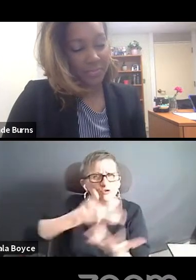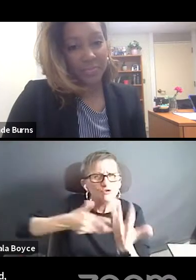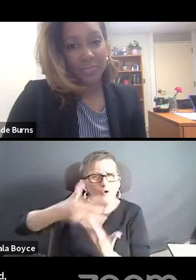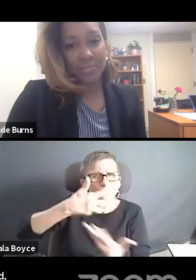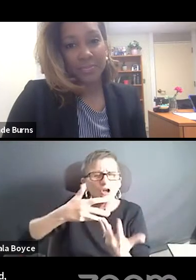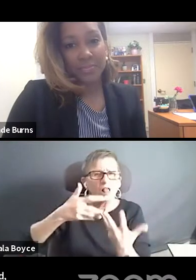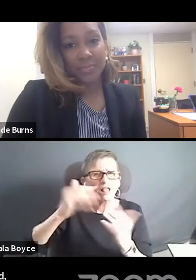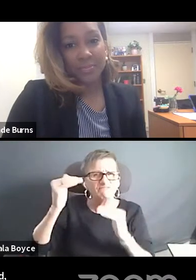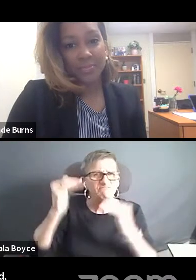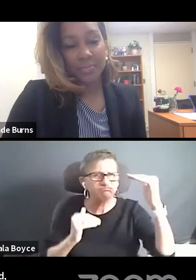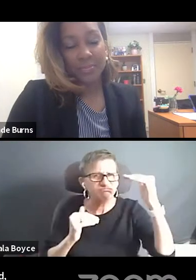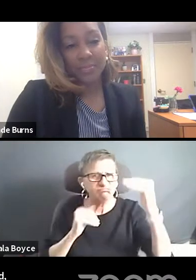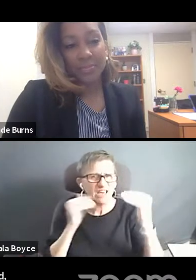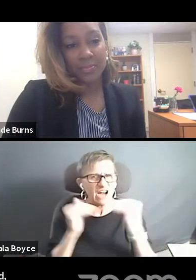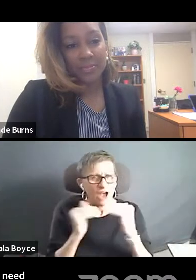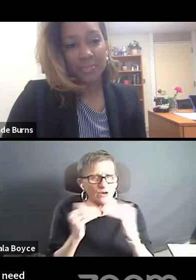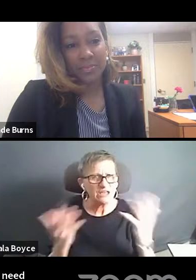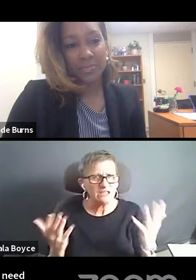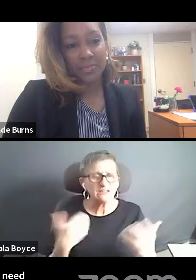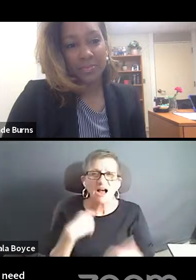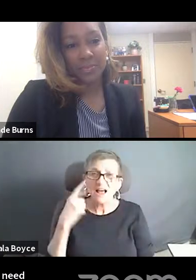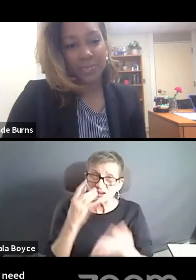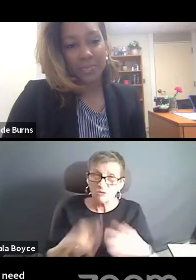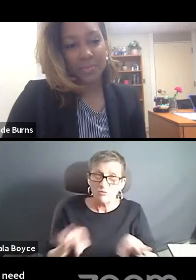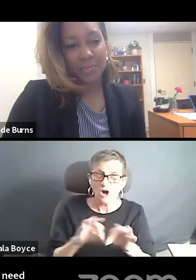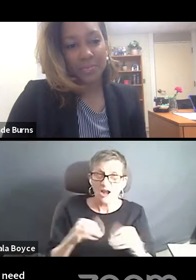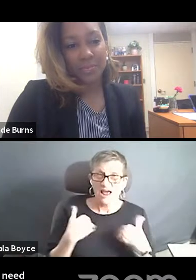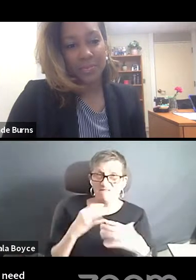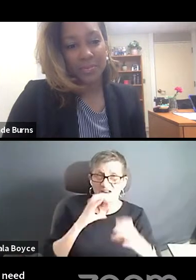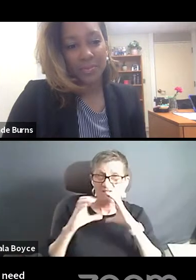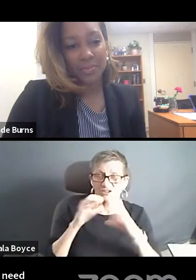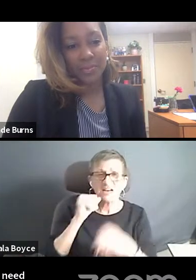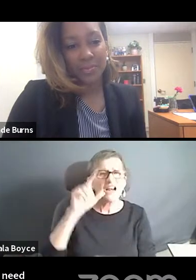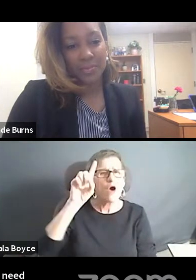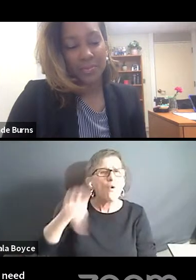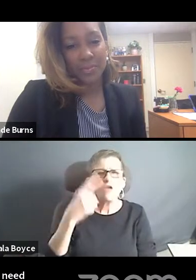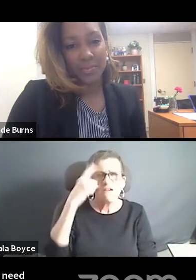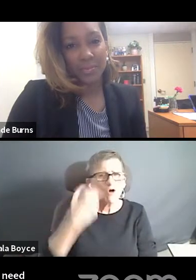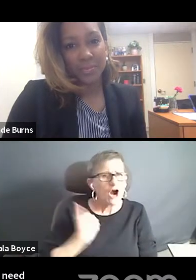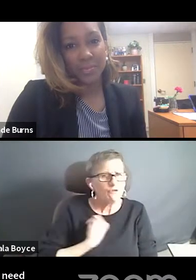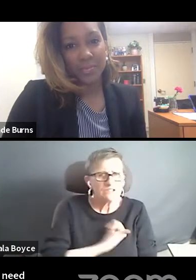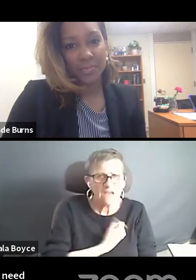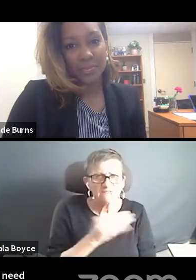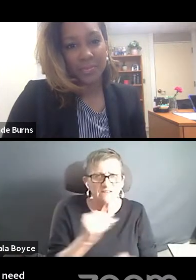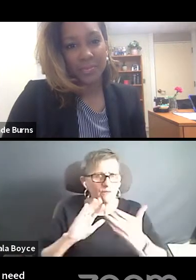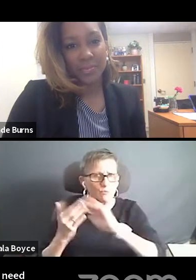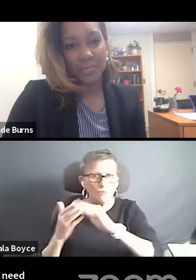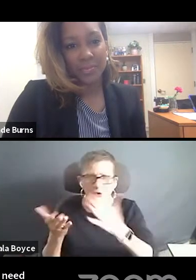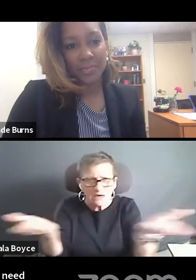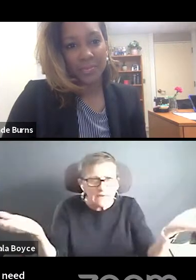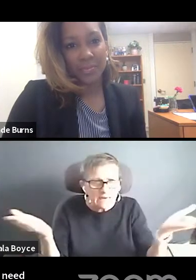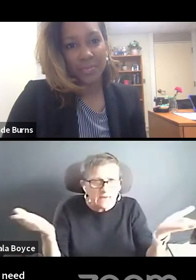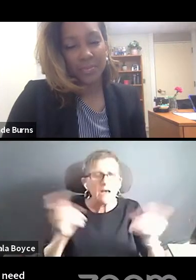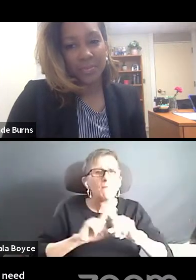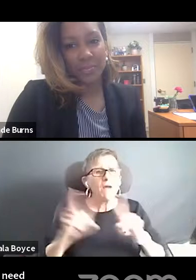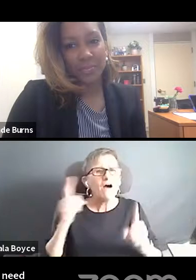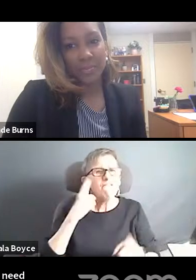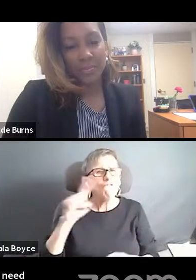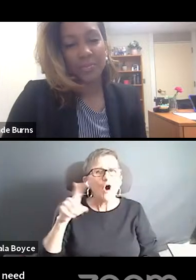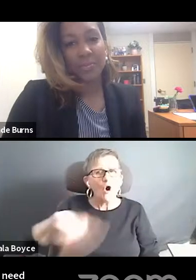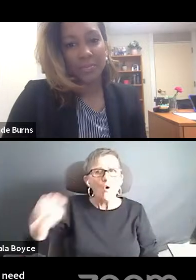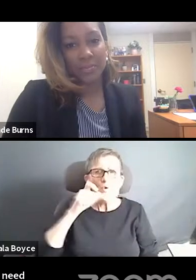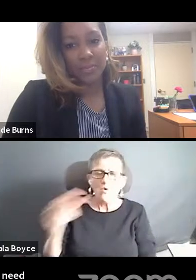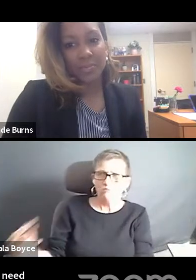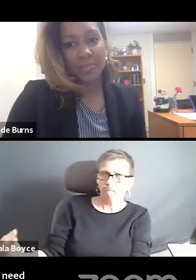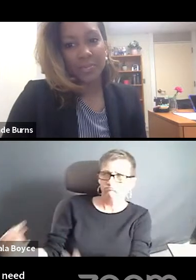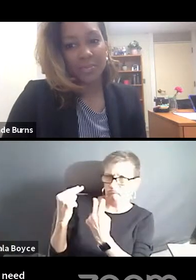I think it is important to have these conversations, and not just for ourselves and our communities, but for those who look to us as